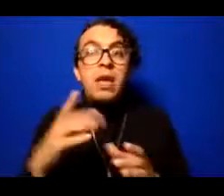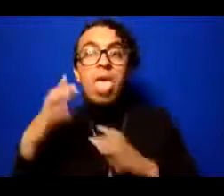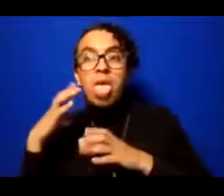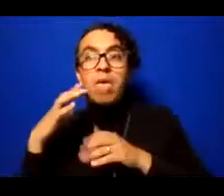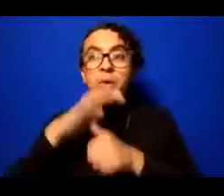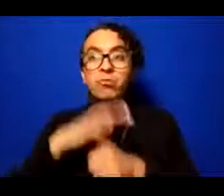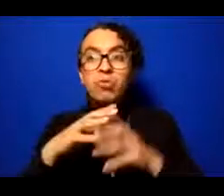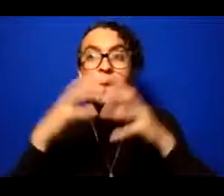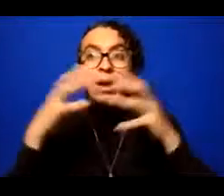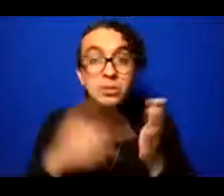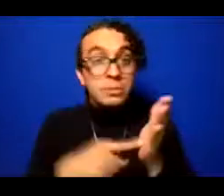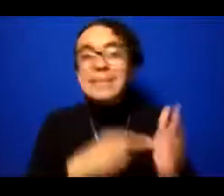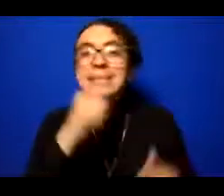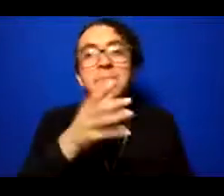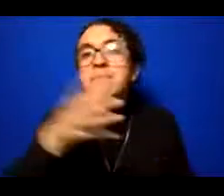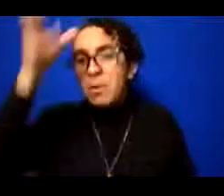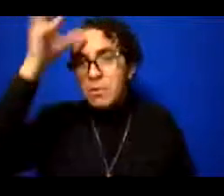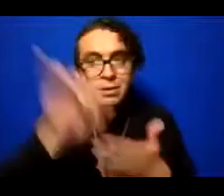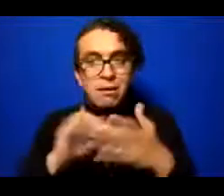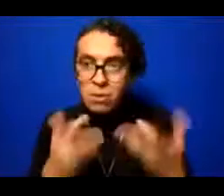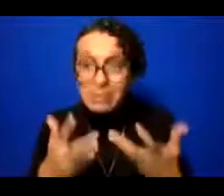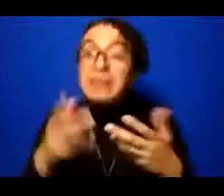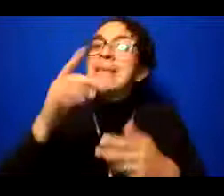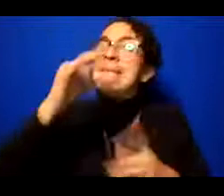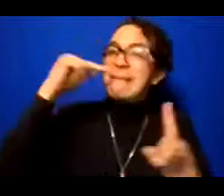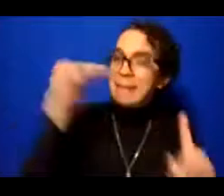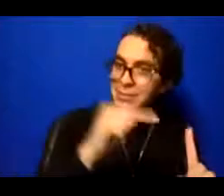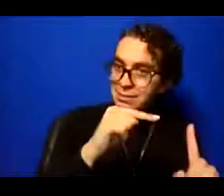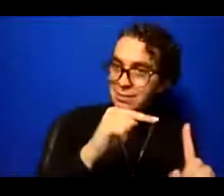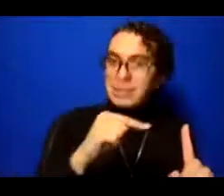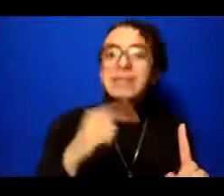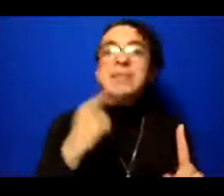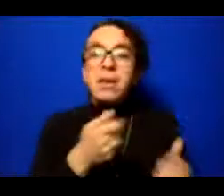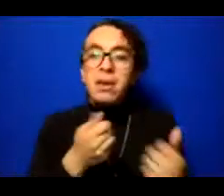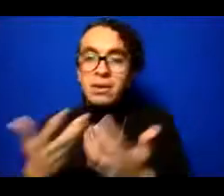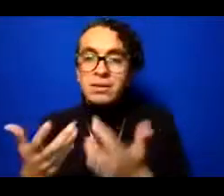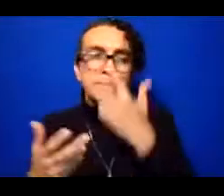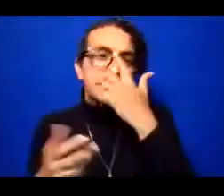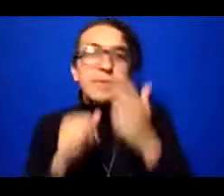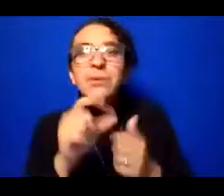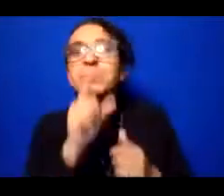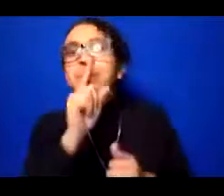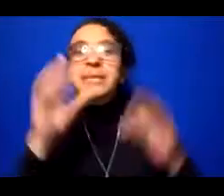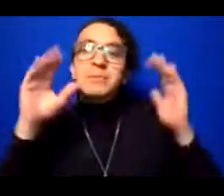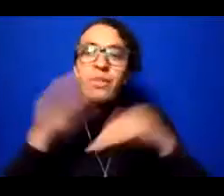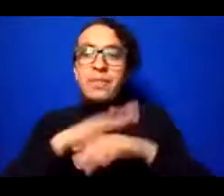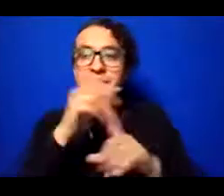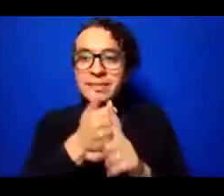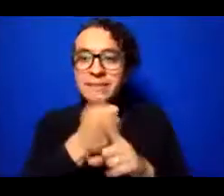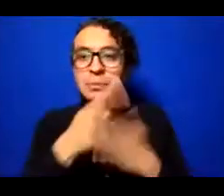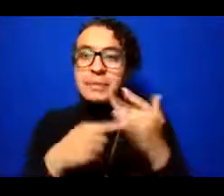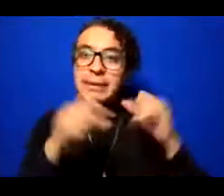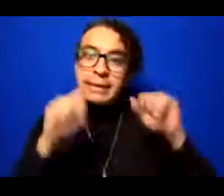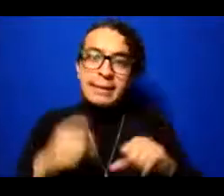sometimes it's not even parents, it's the kids themselves that are putting kind of unrealistic expectations on themselves on what they can and